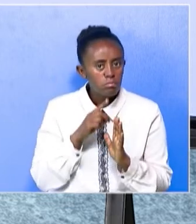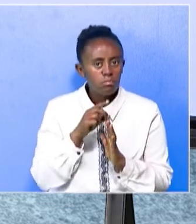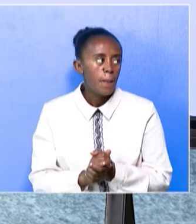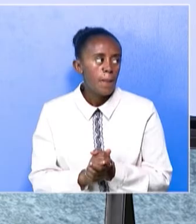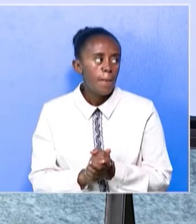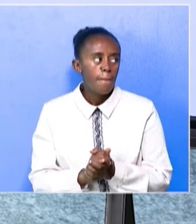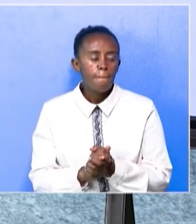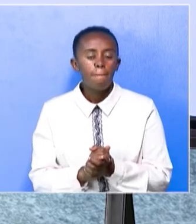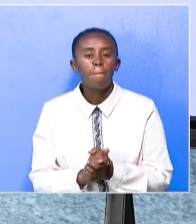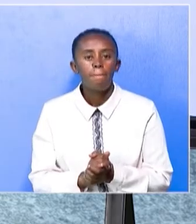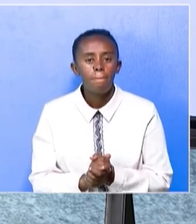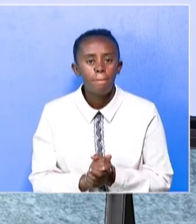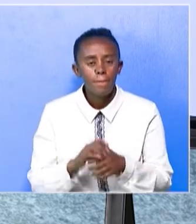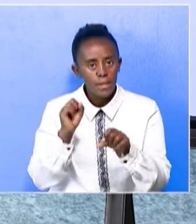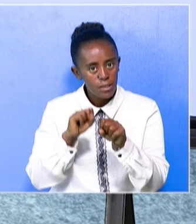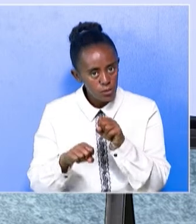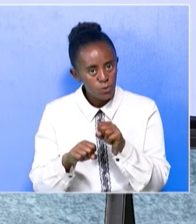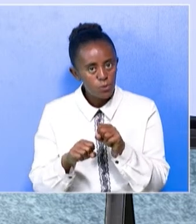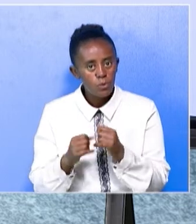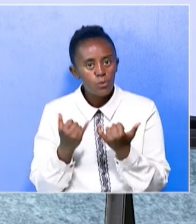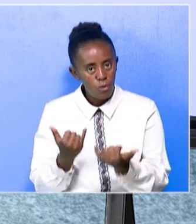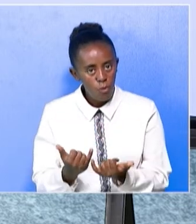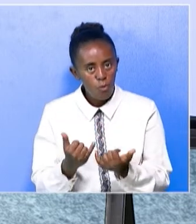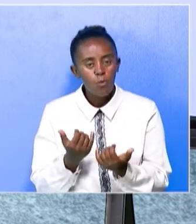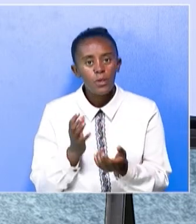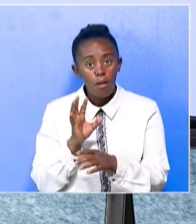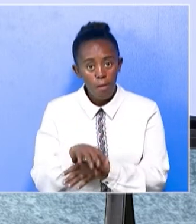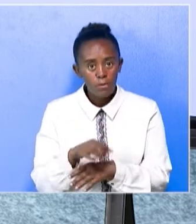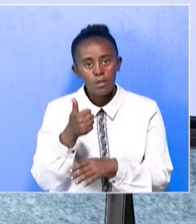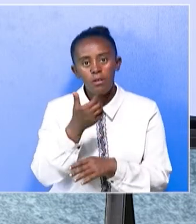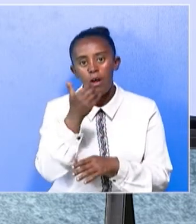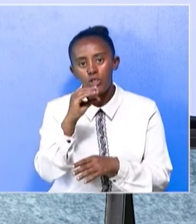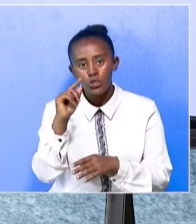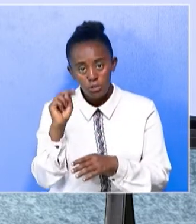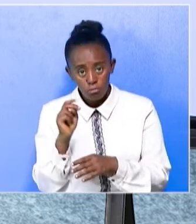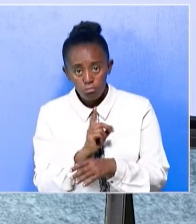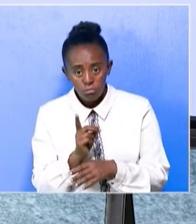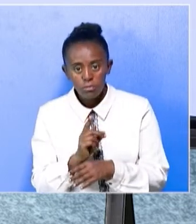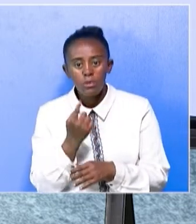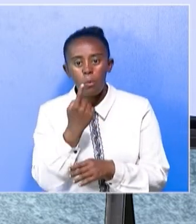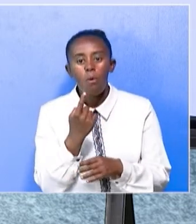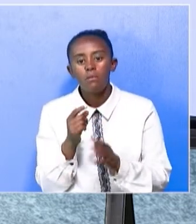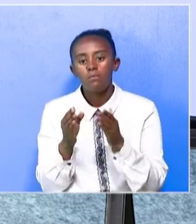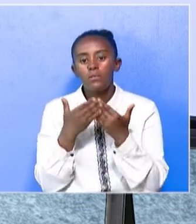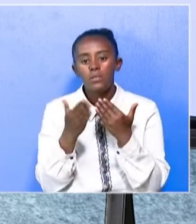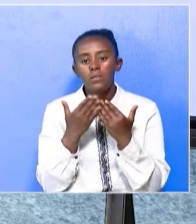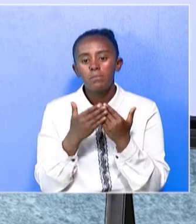action? So when it comes to here now in the interactive actions, I would like to give you one sample example for